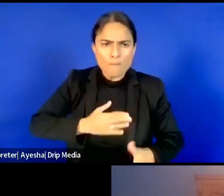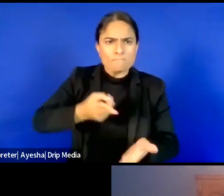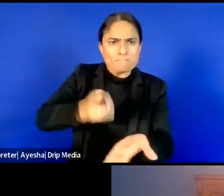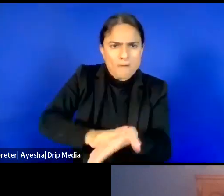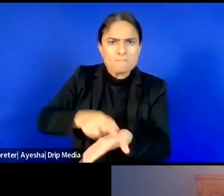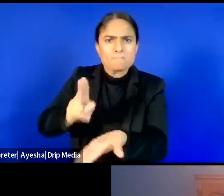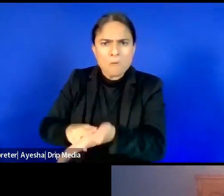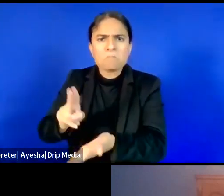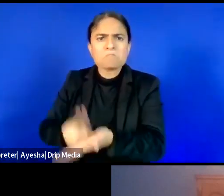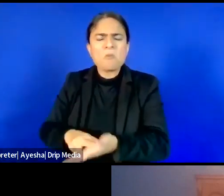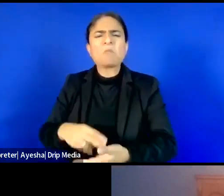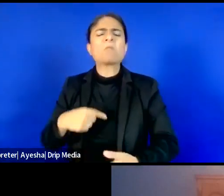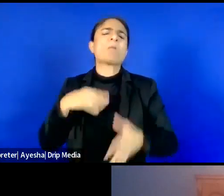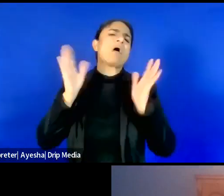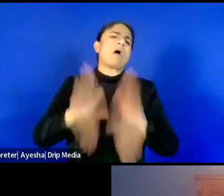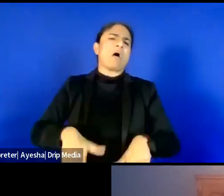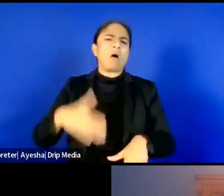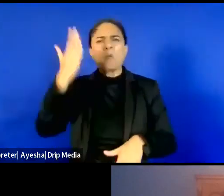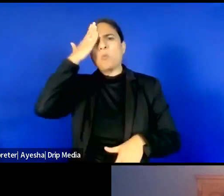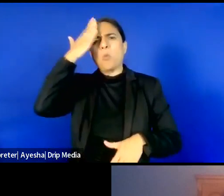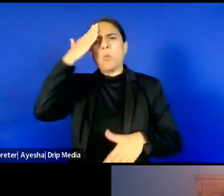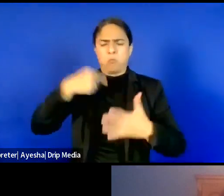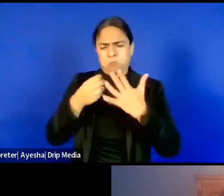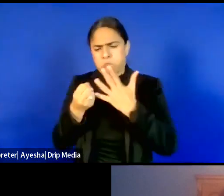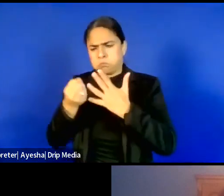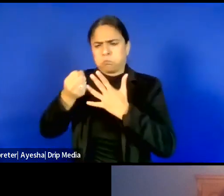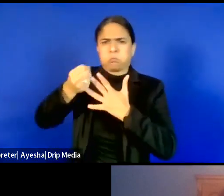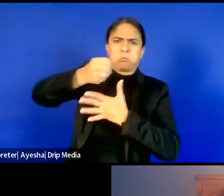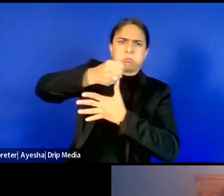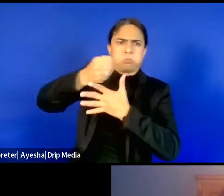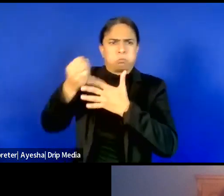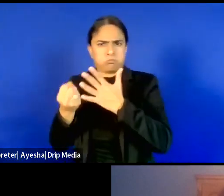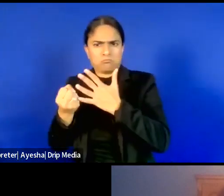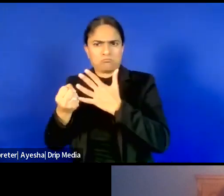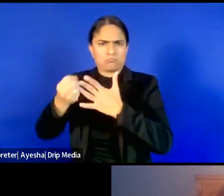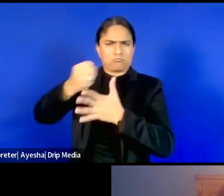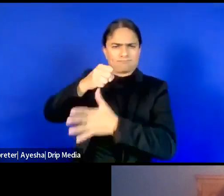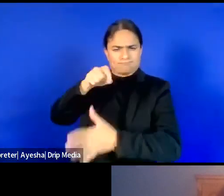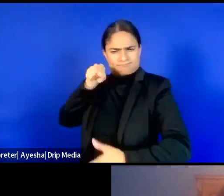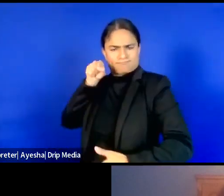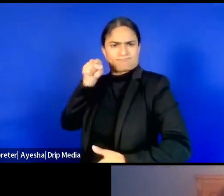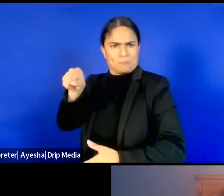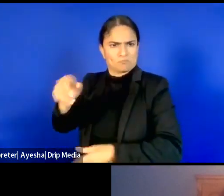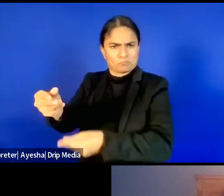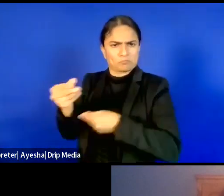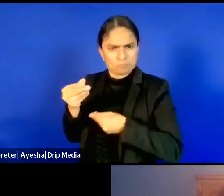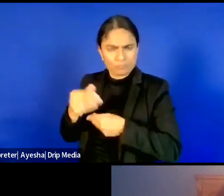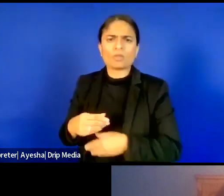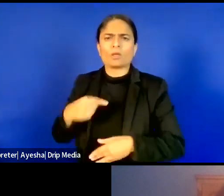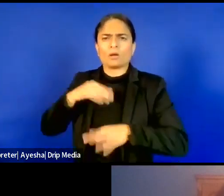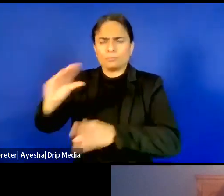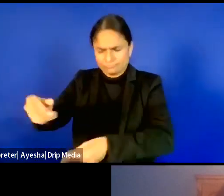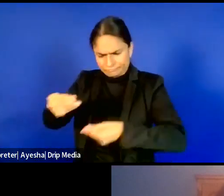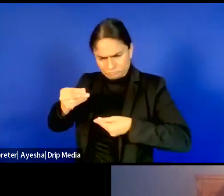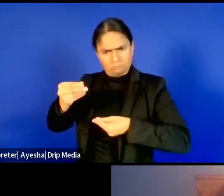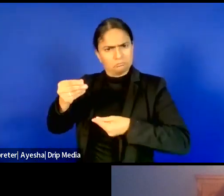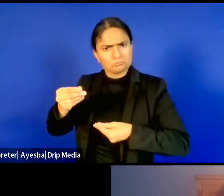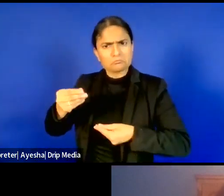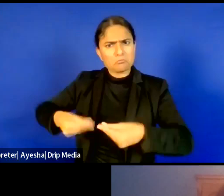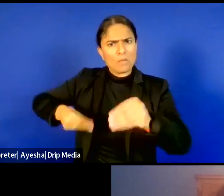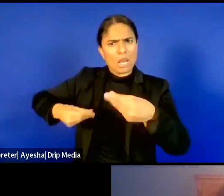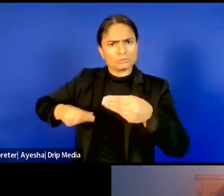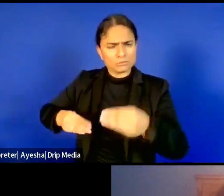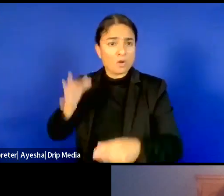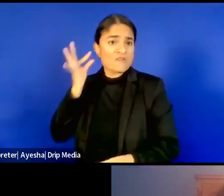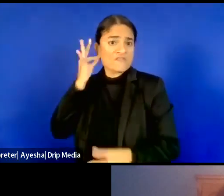received a letter, an advocacy from a group of feminists with disabilities after our 2019 conference,